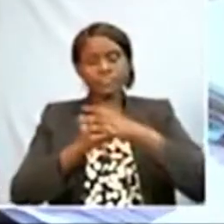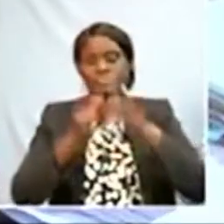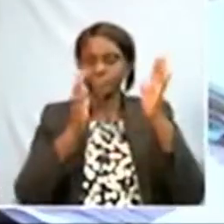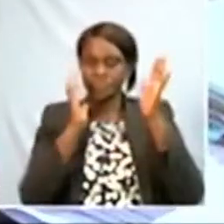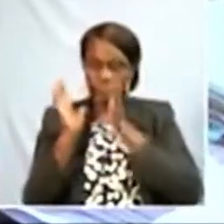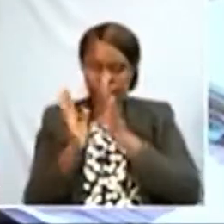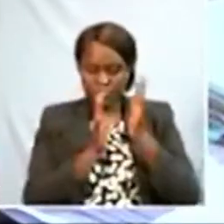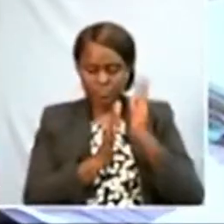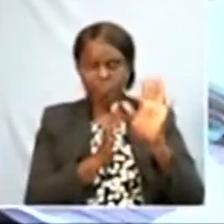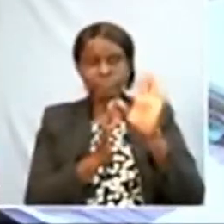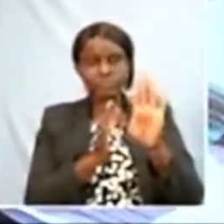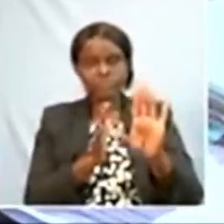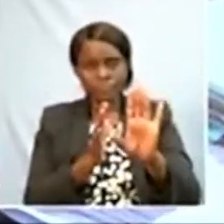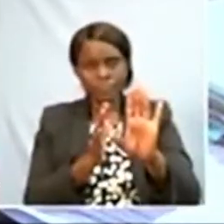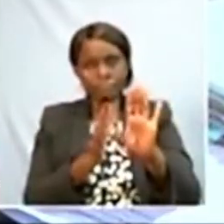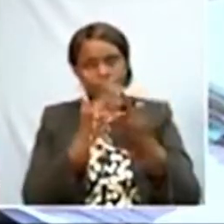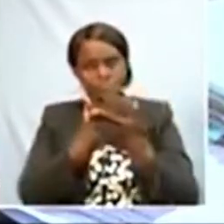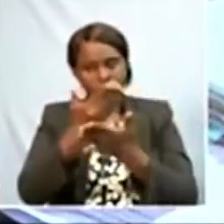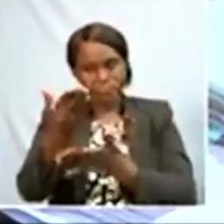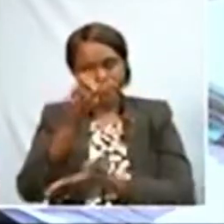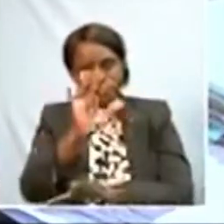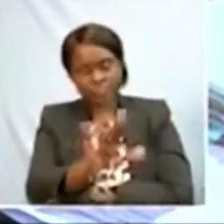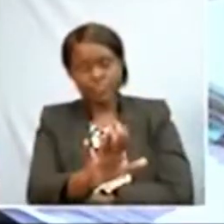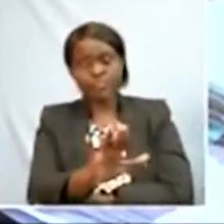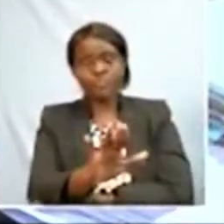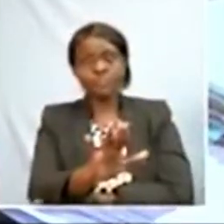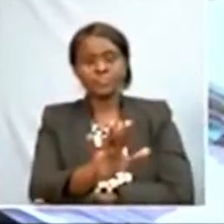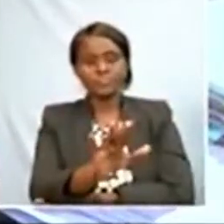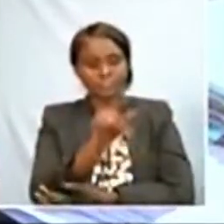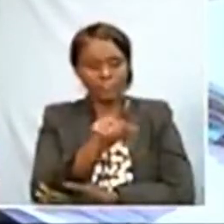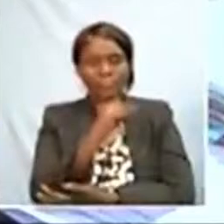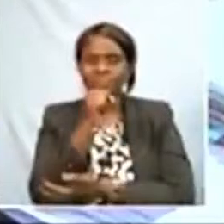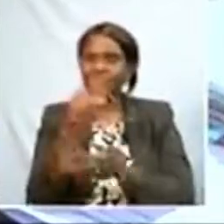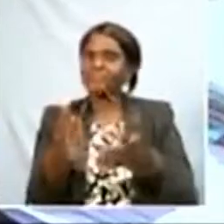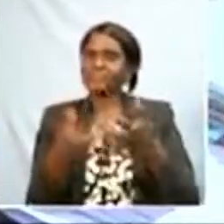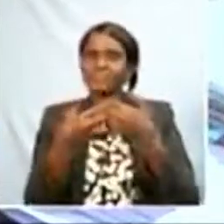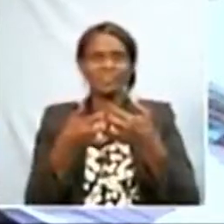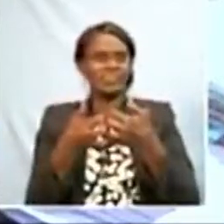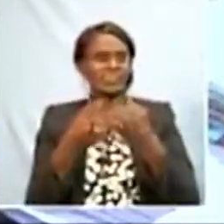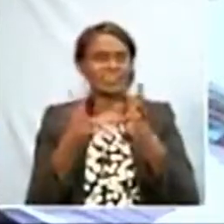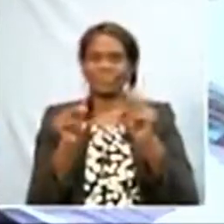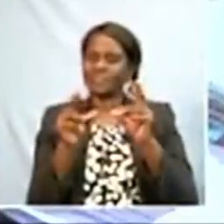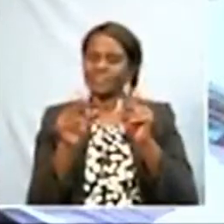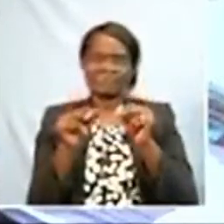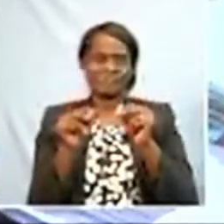Planning is there. Procurement is there. It is not engineering.